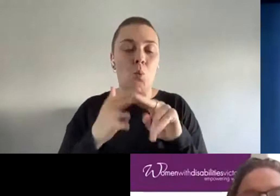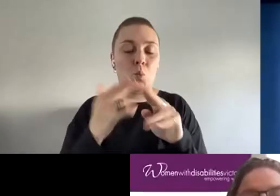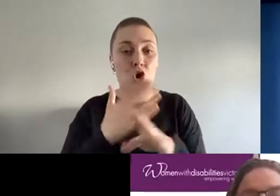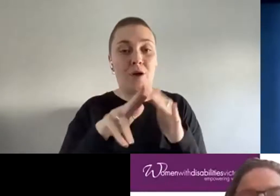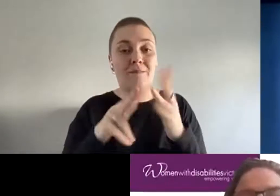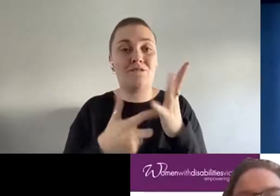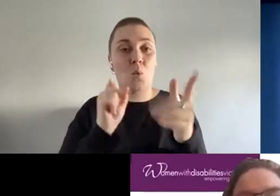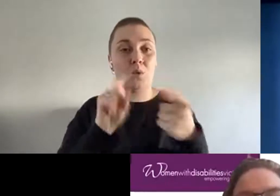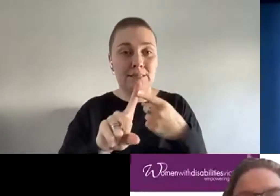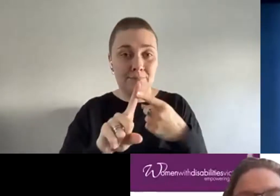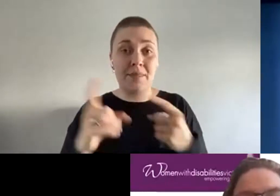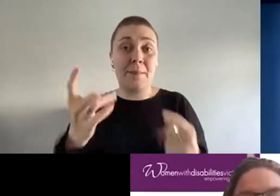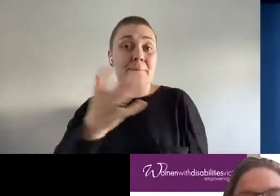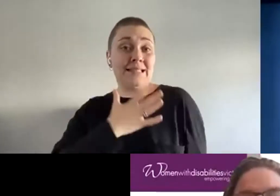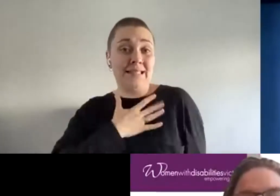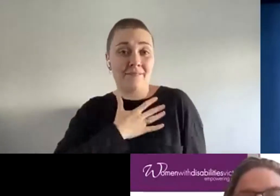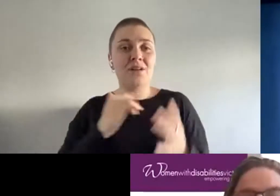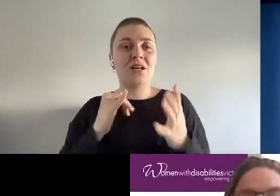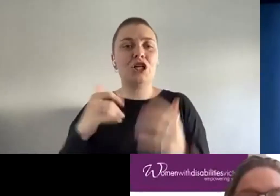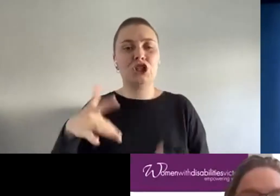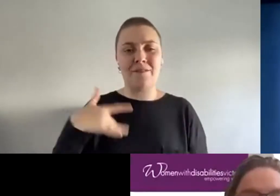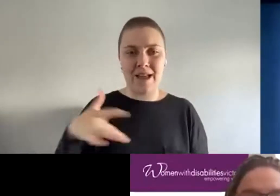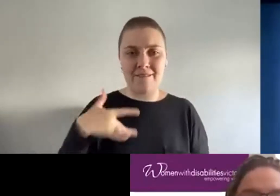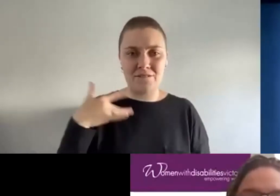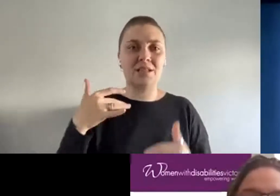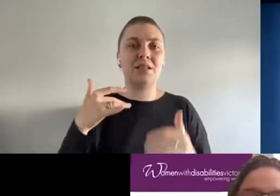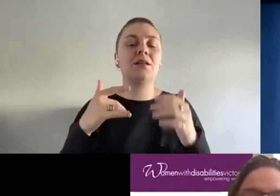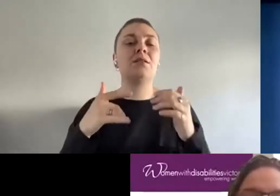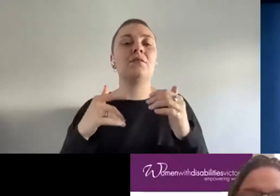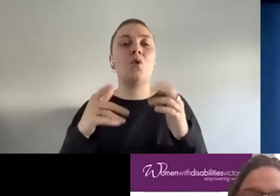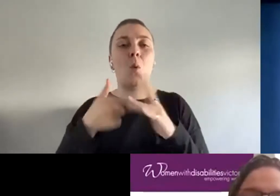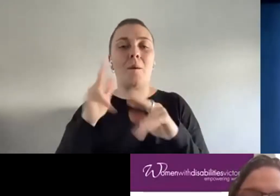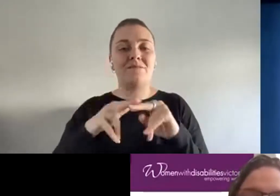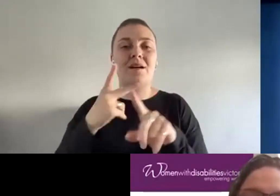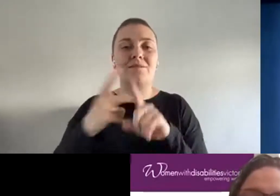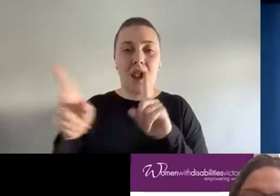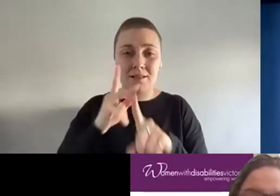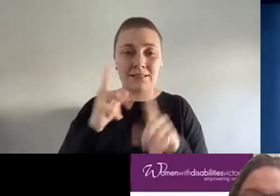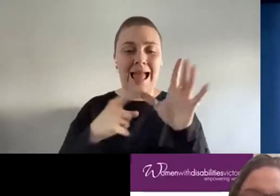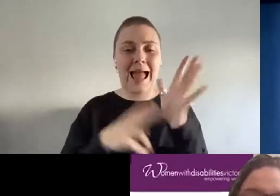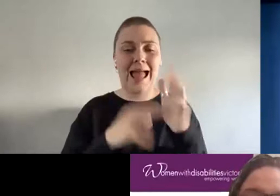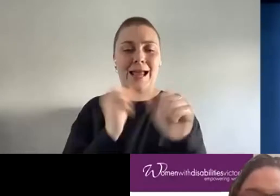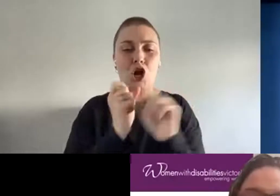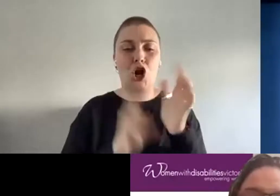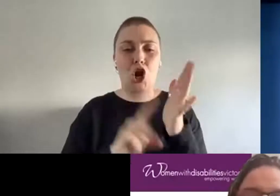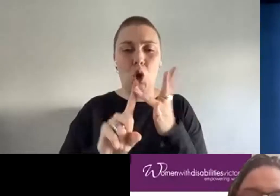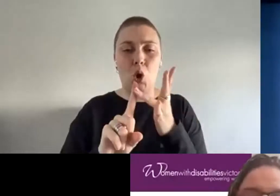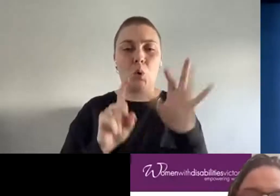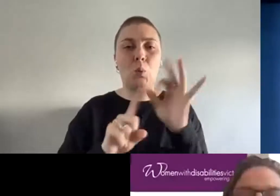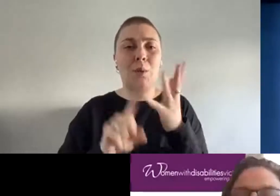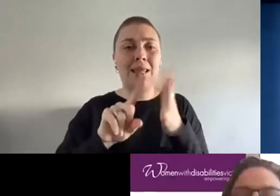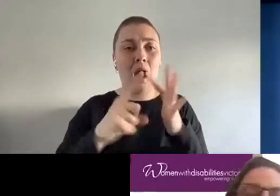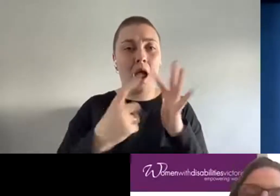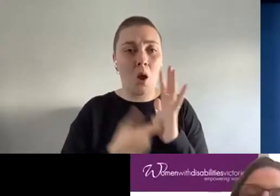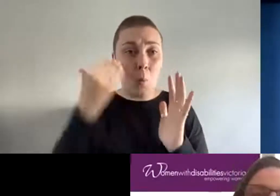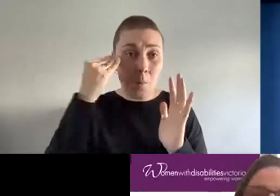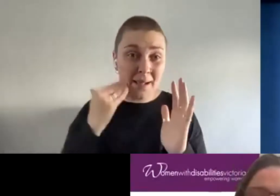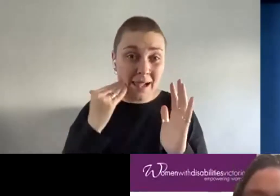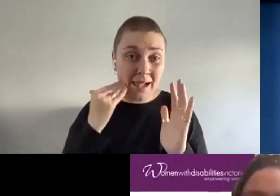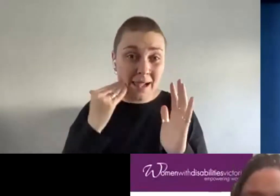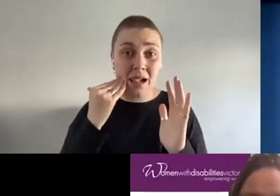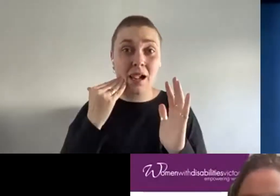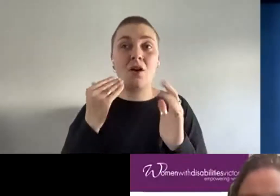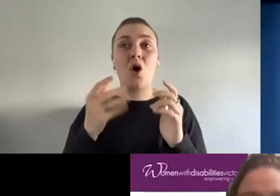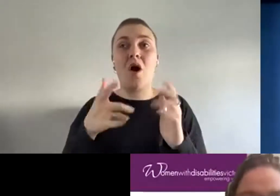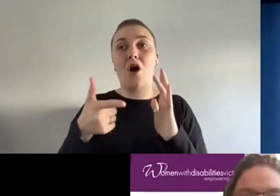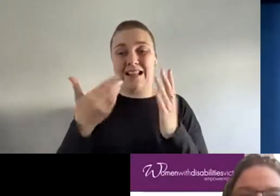victim survivor of violence, an Anglo-queer woman with disabilities living on stolen land, with all the privilege and disadvantage that